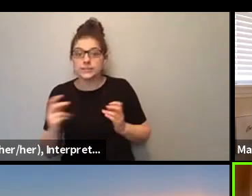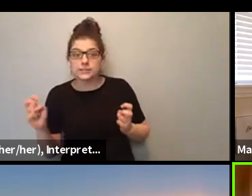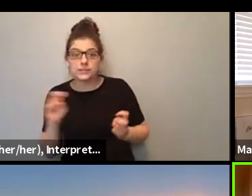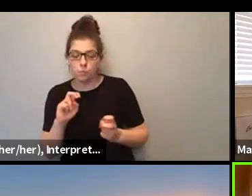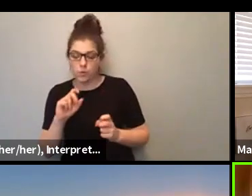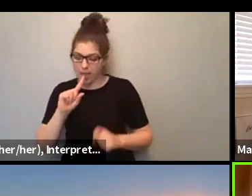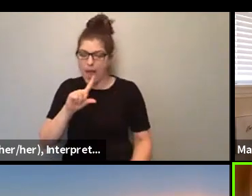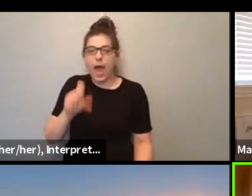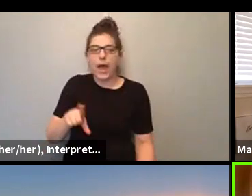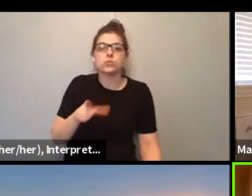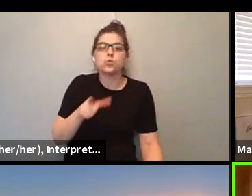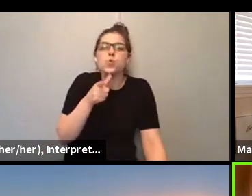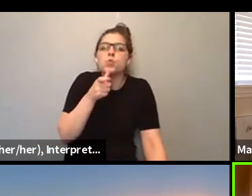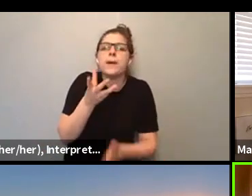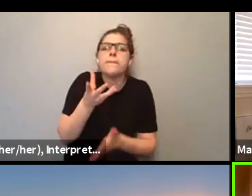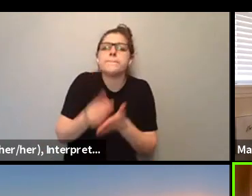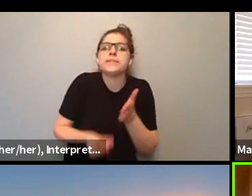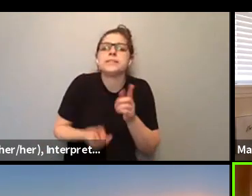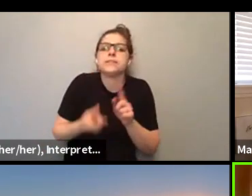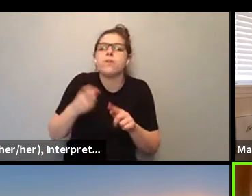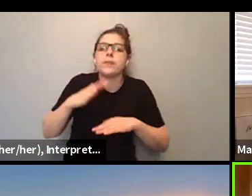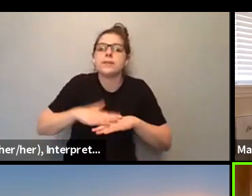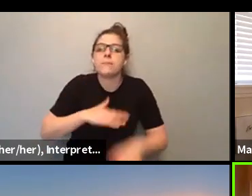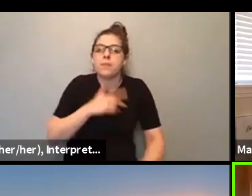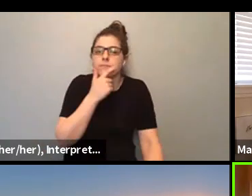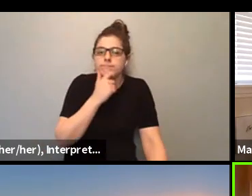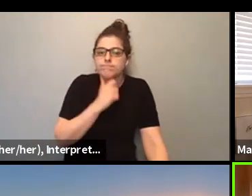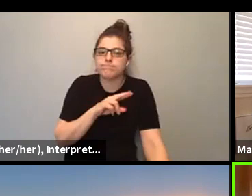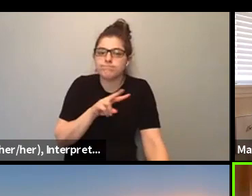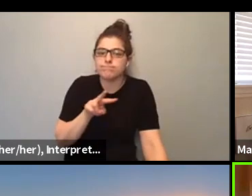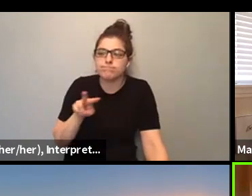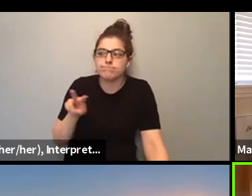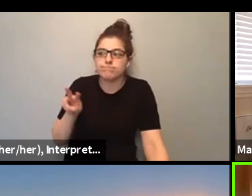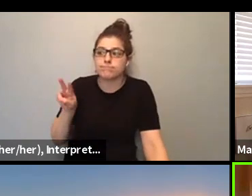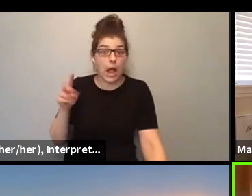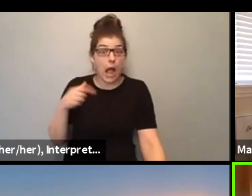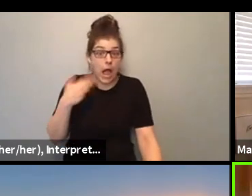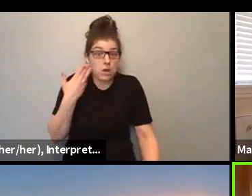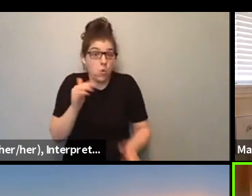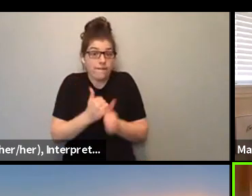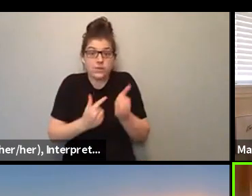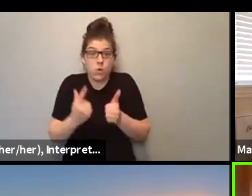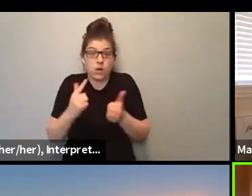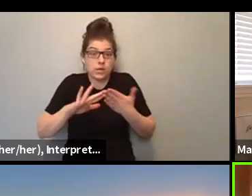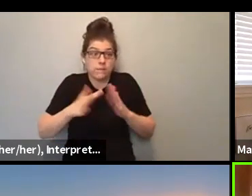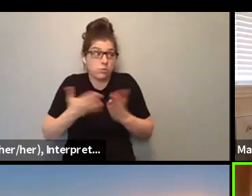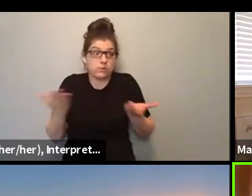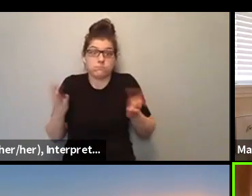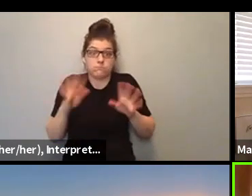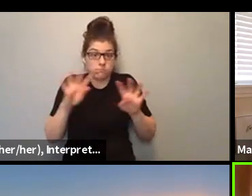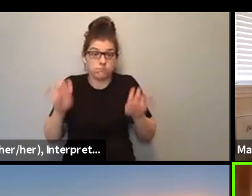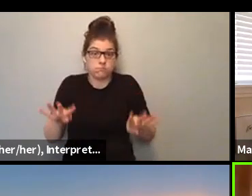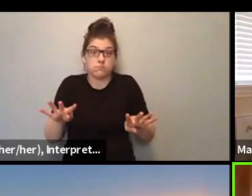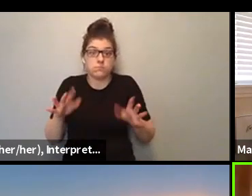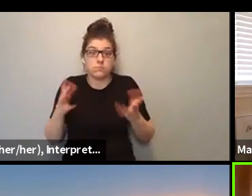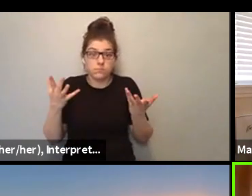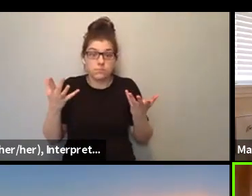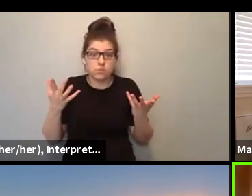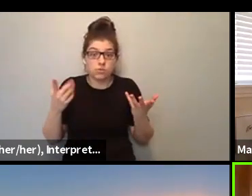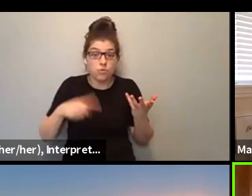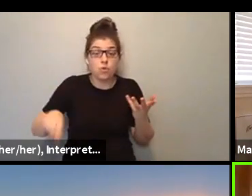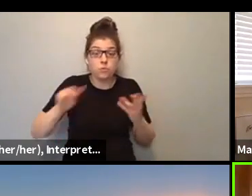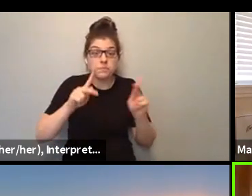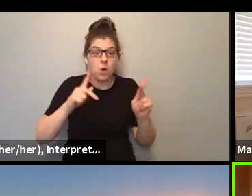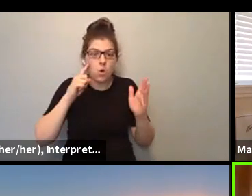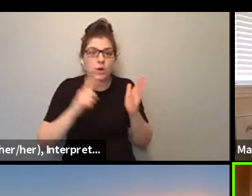ask the question, who's missing from this table? I know I don't know everyone in the community. And so those people in the community are recognizing